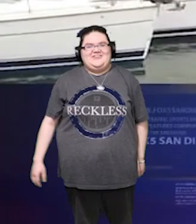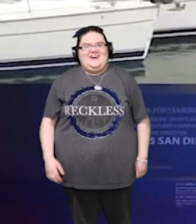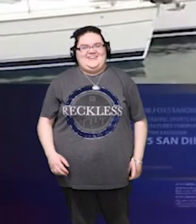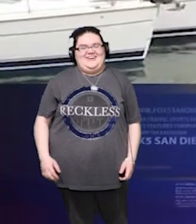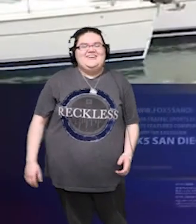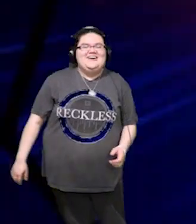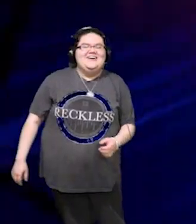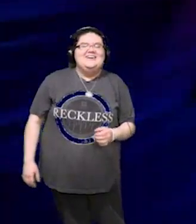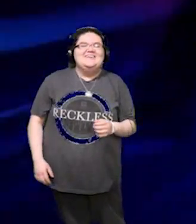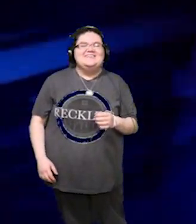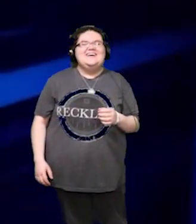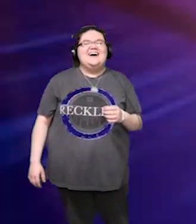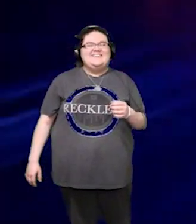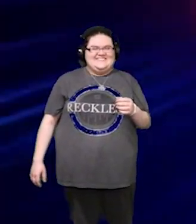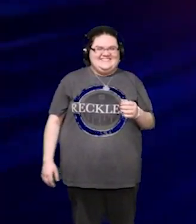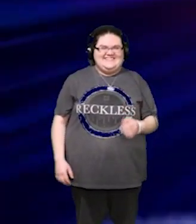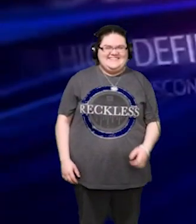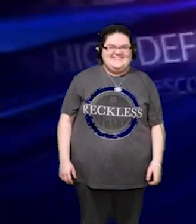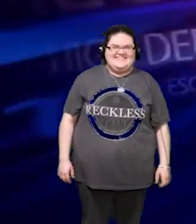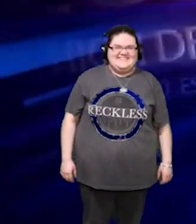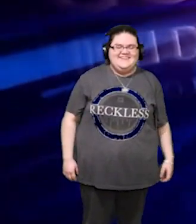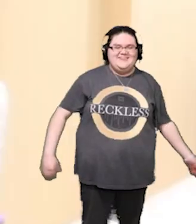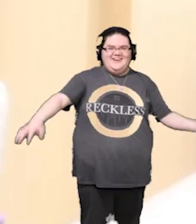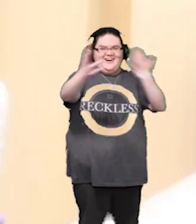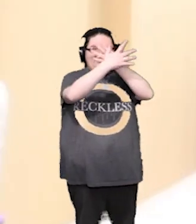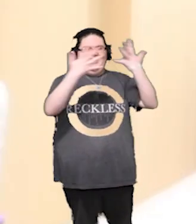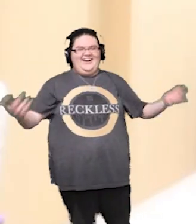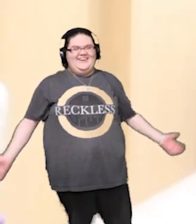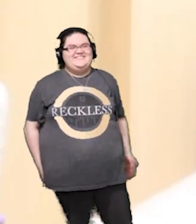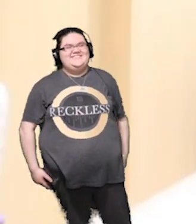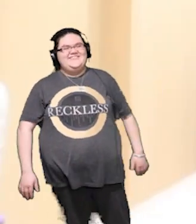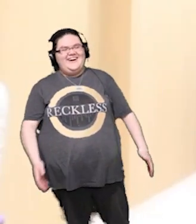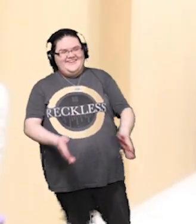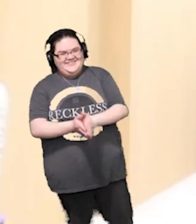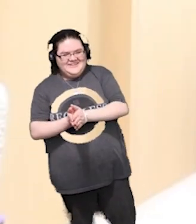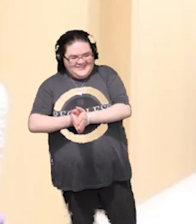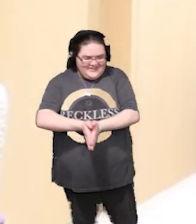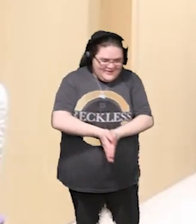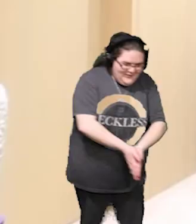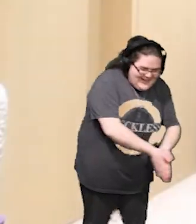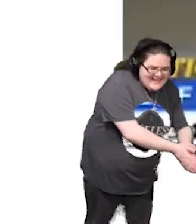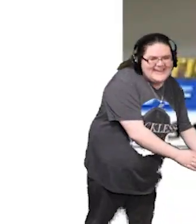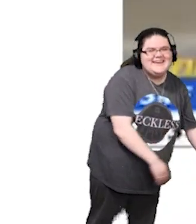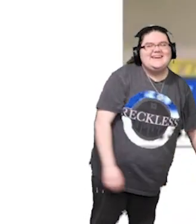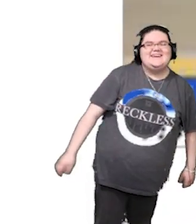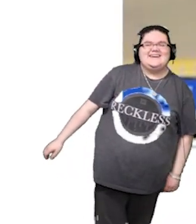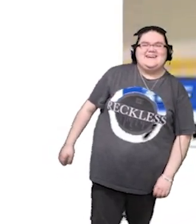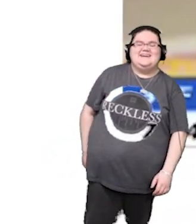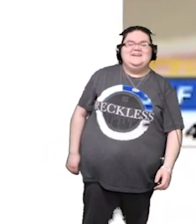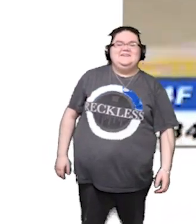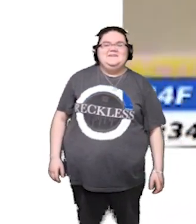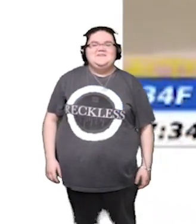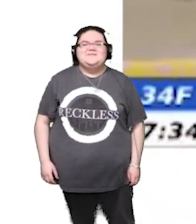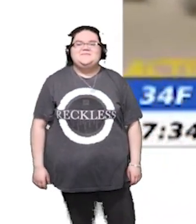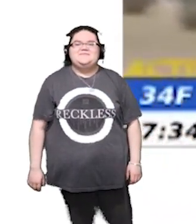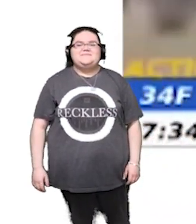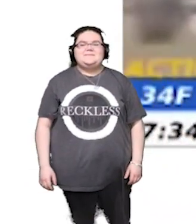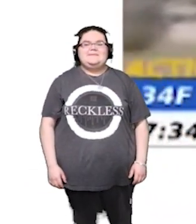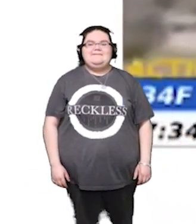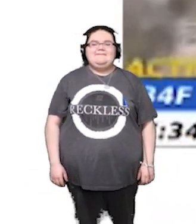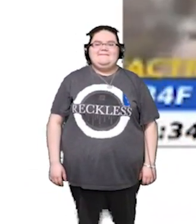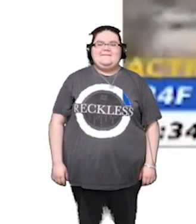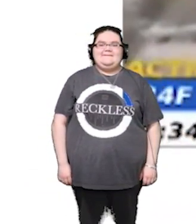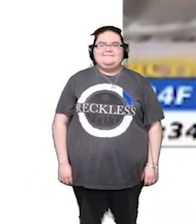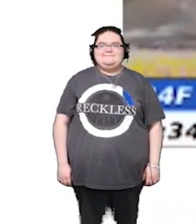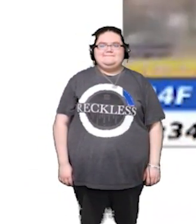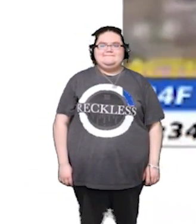Oh God! Oh no! I love San Diego. Oh no! Hi, this is Chuck Storm. I'm live at the scene where last